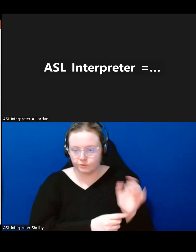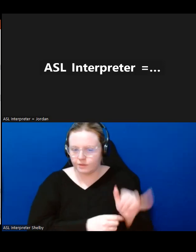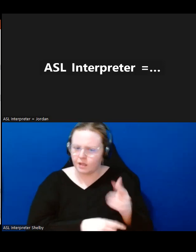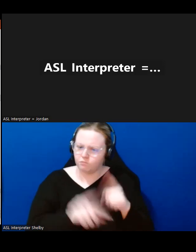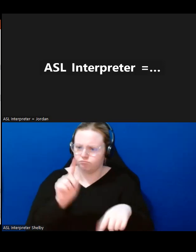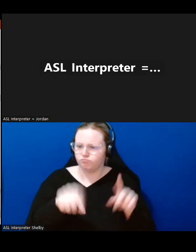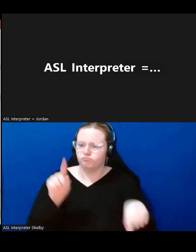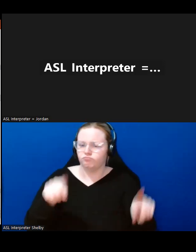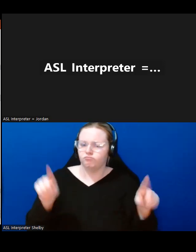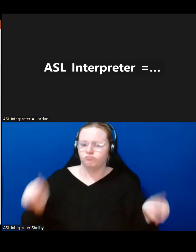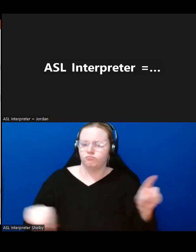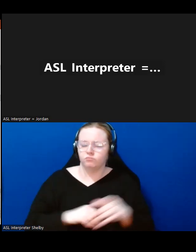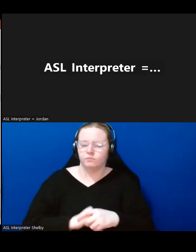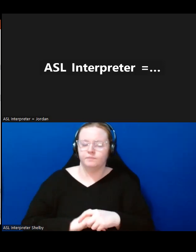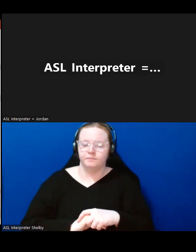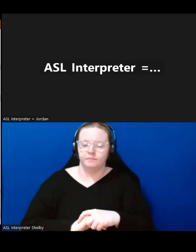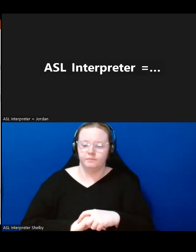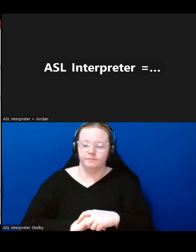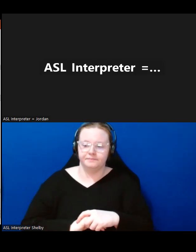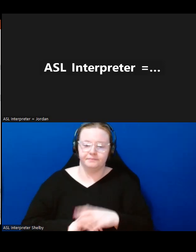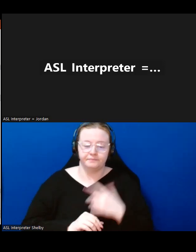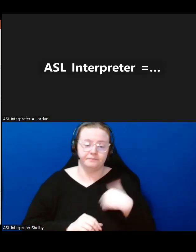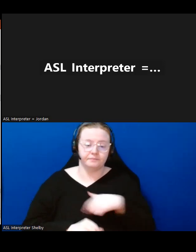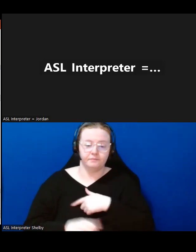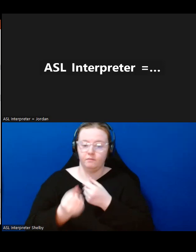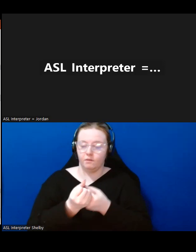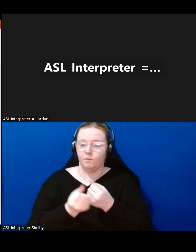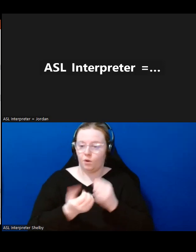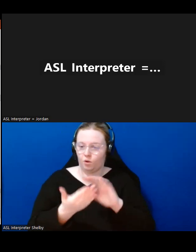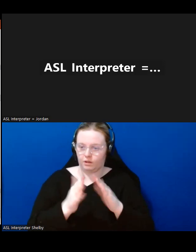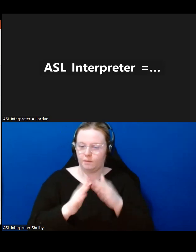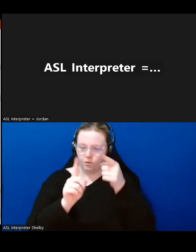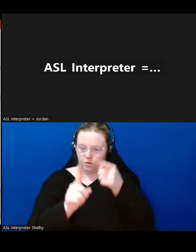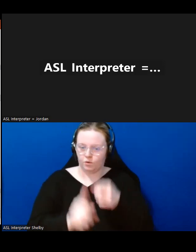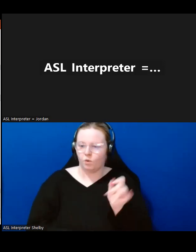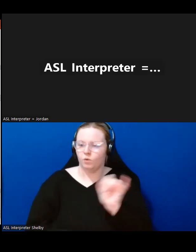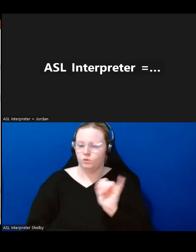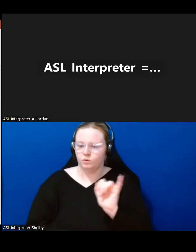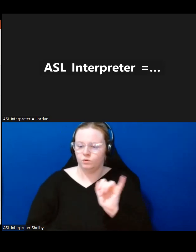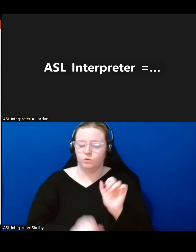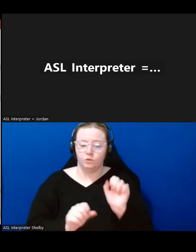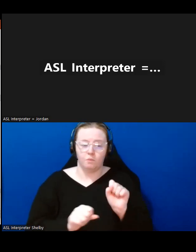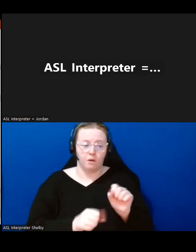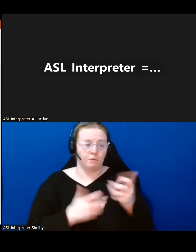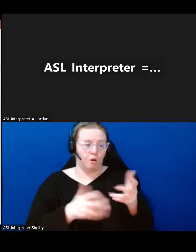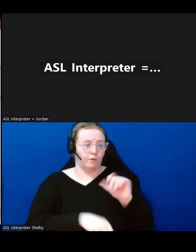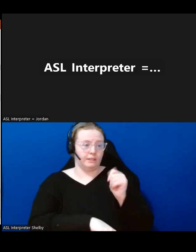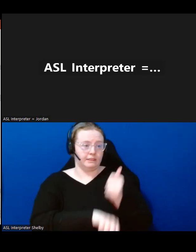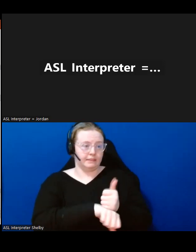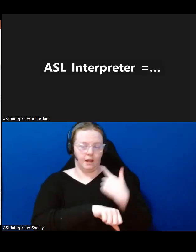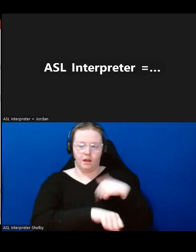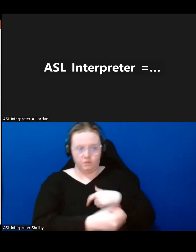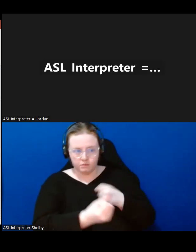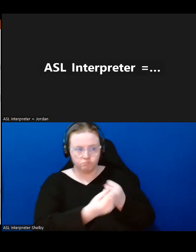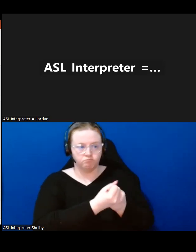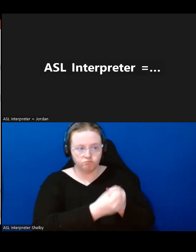We support and build on community wellness initiatives. So we might promote some existing initiatives that are out there, or support